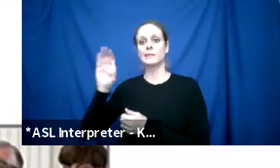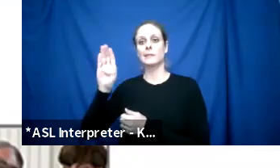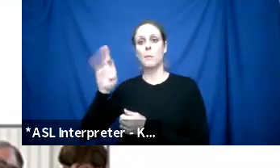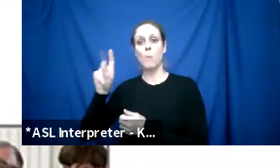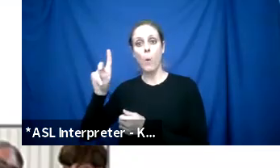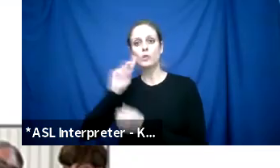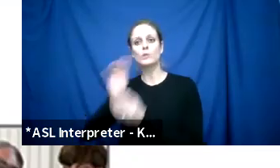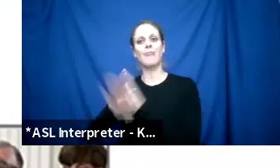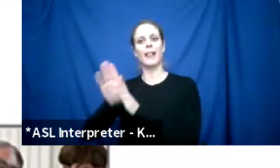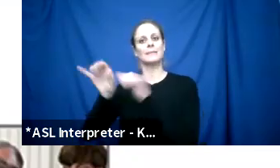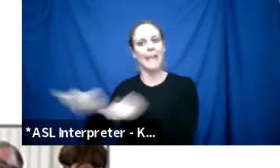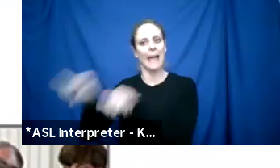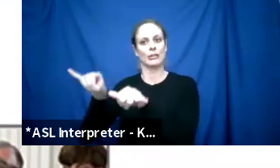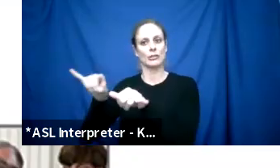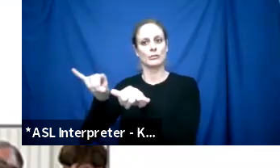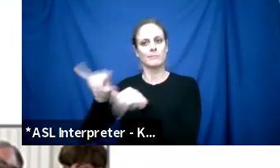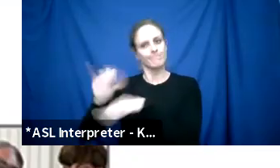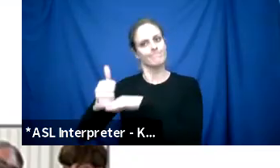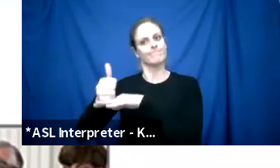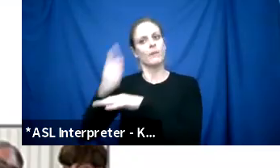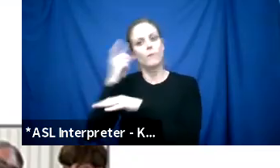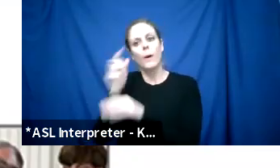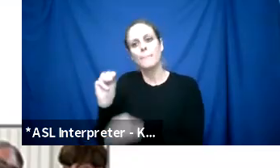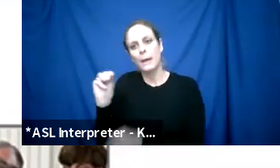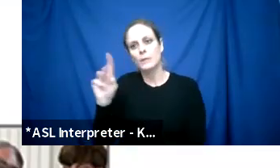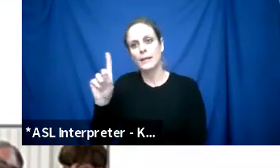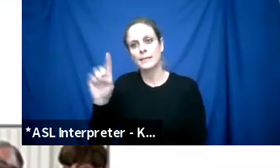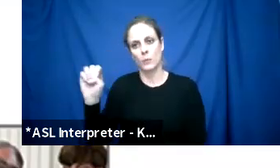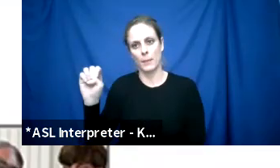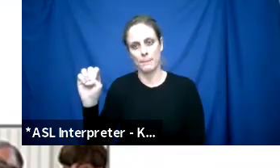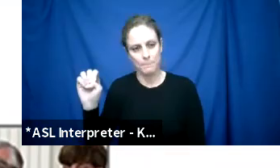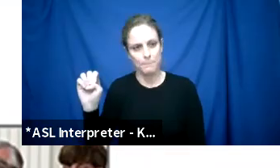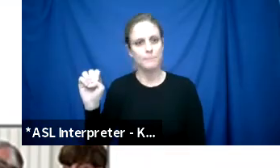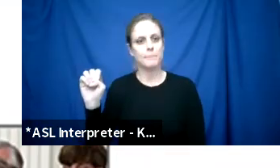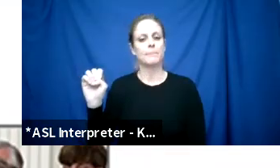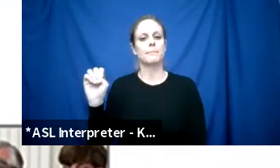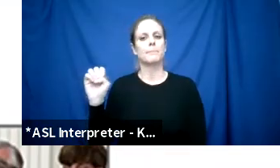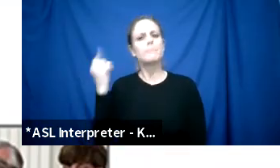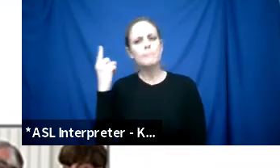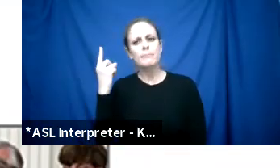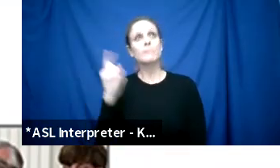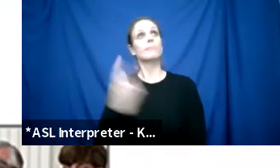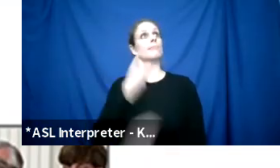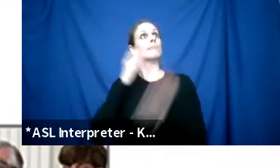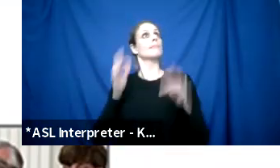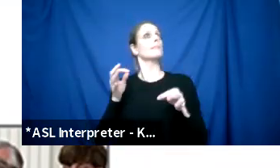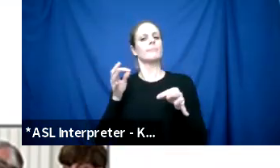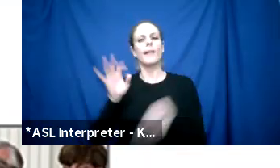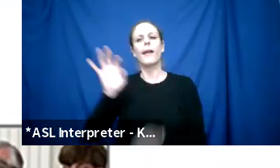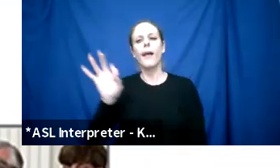for medical diagnostic equipment. Now, and they did that in consultation with the Food and Drug